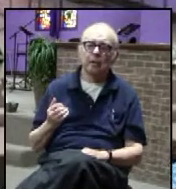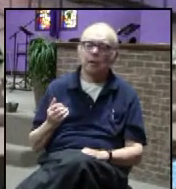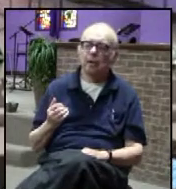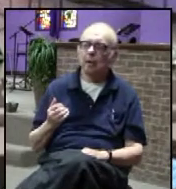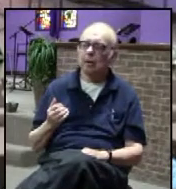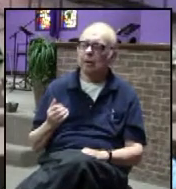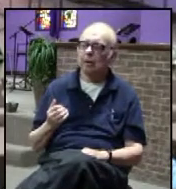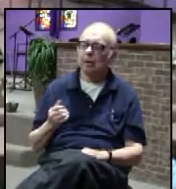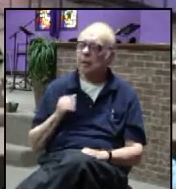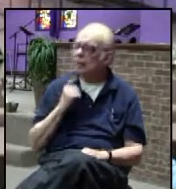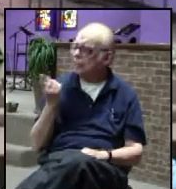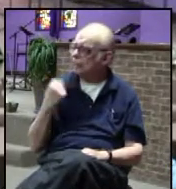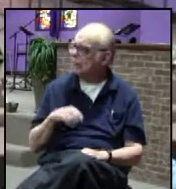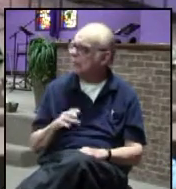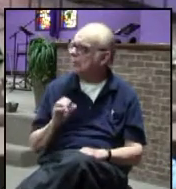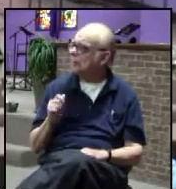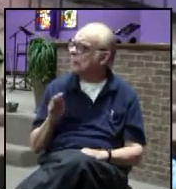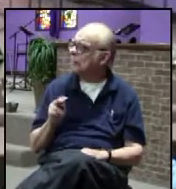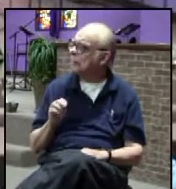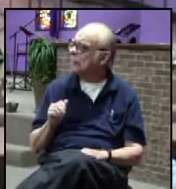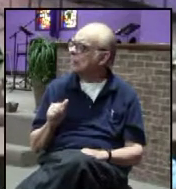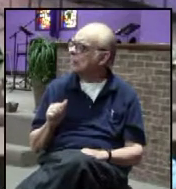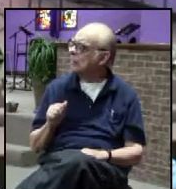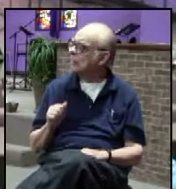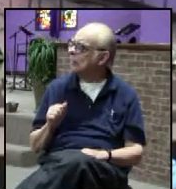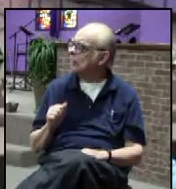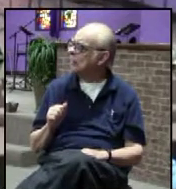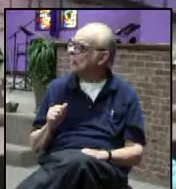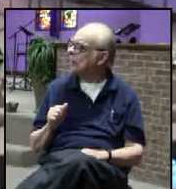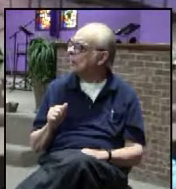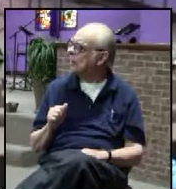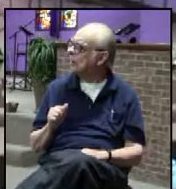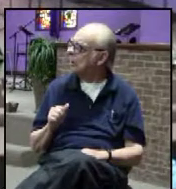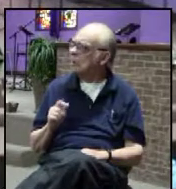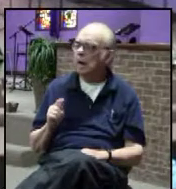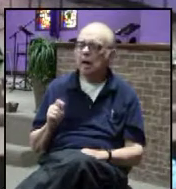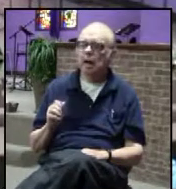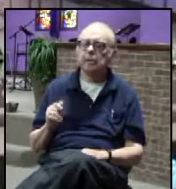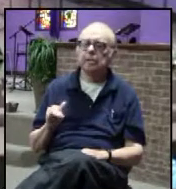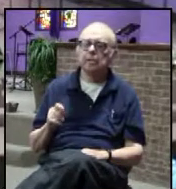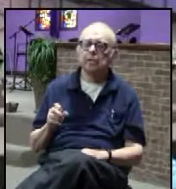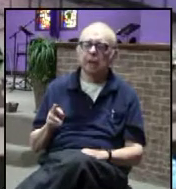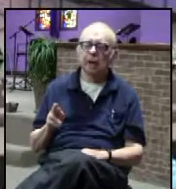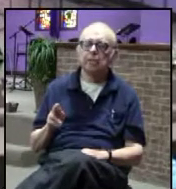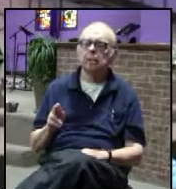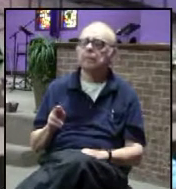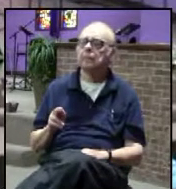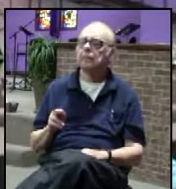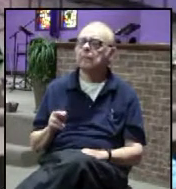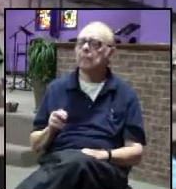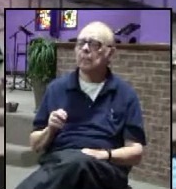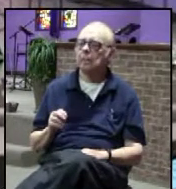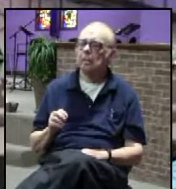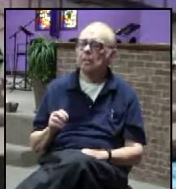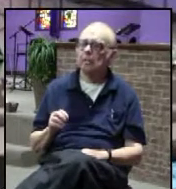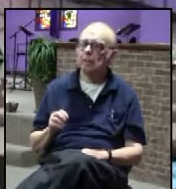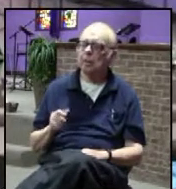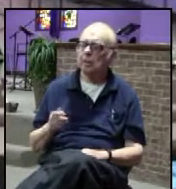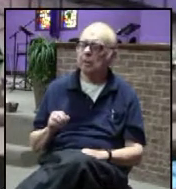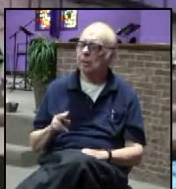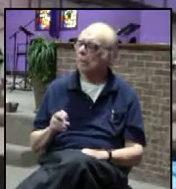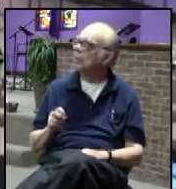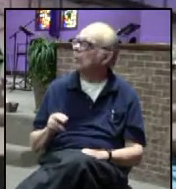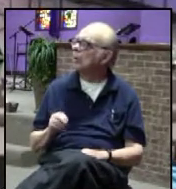Didn't you come to Awana? Yep. At Taylor's Grove? Yep. Yep. And my brother. And your